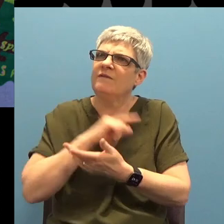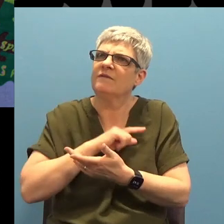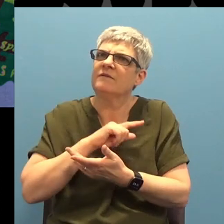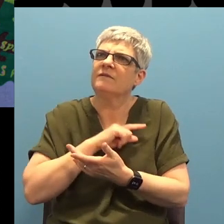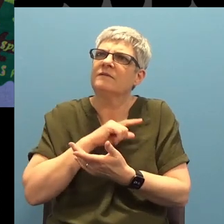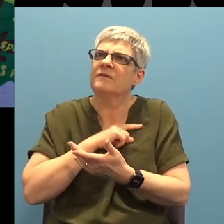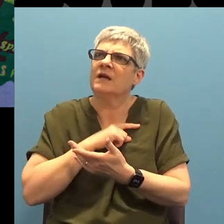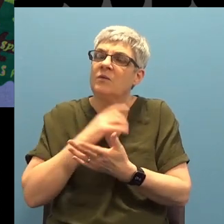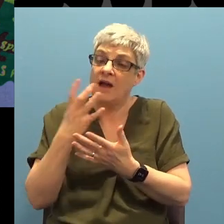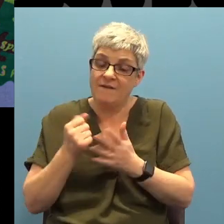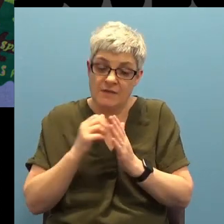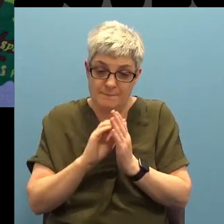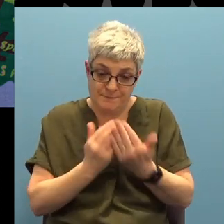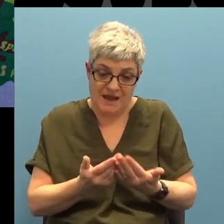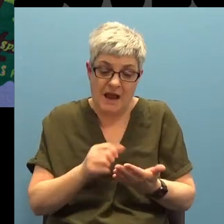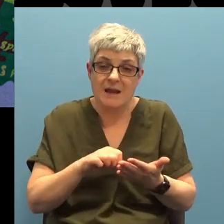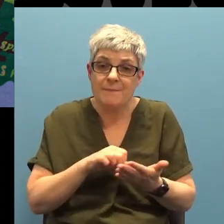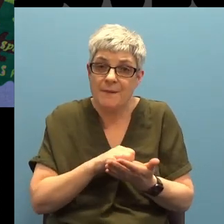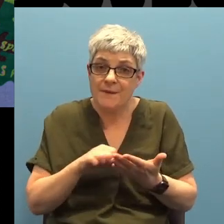having the Bible.